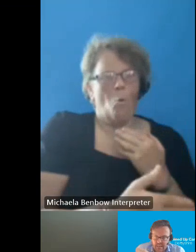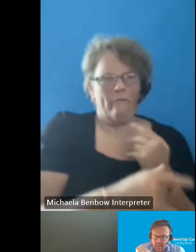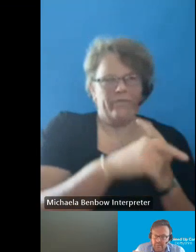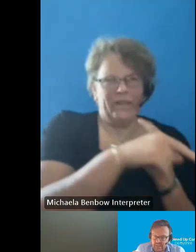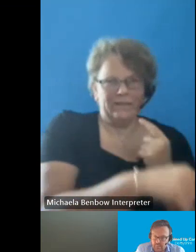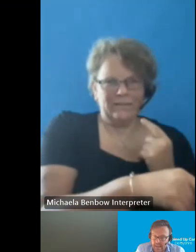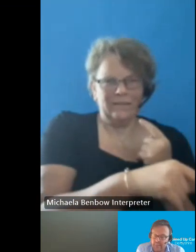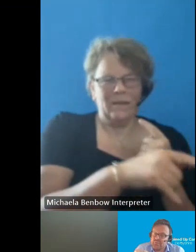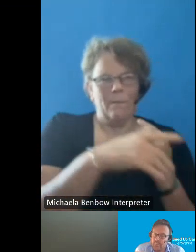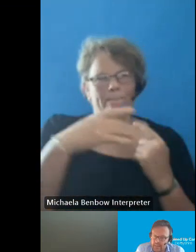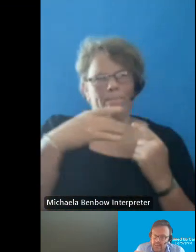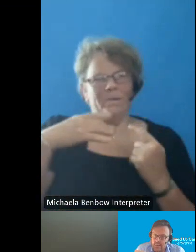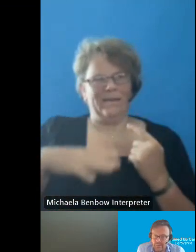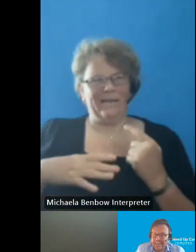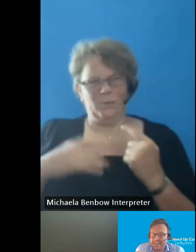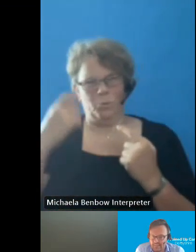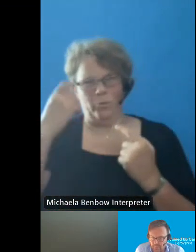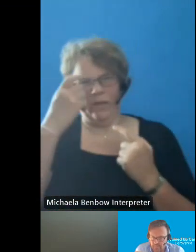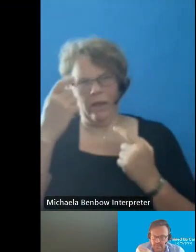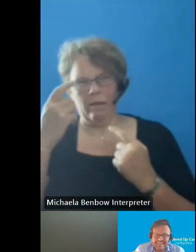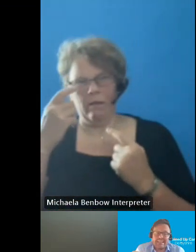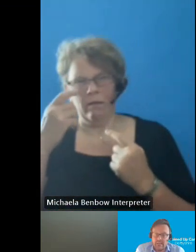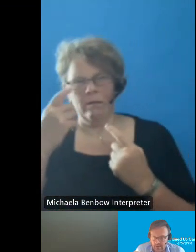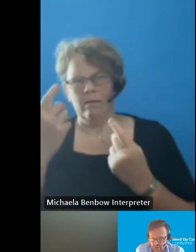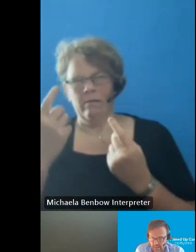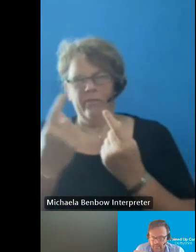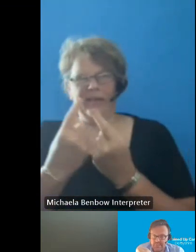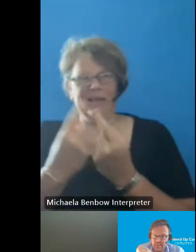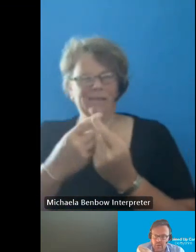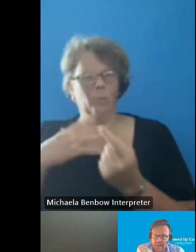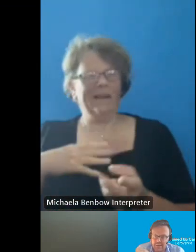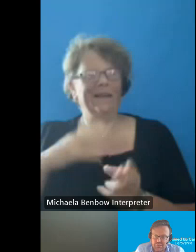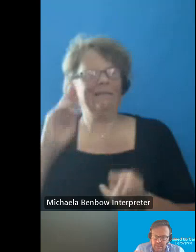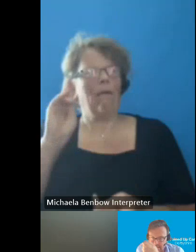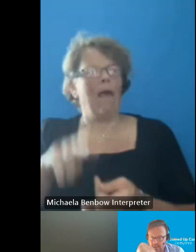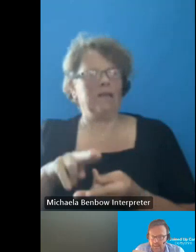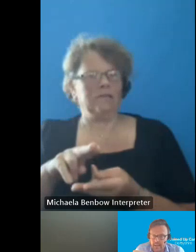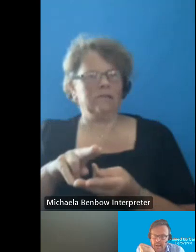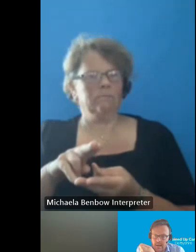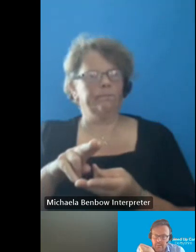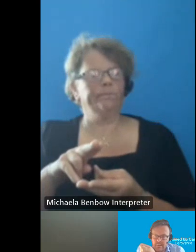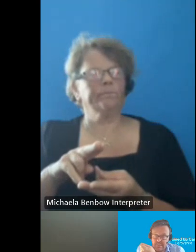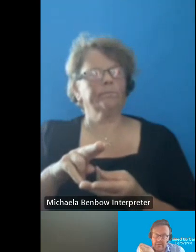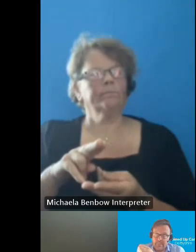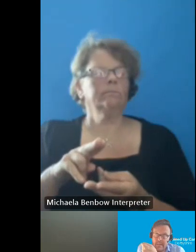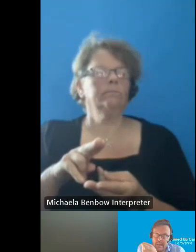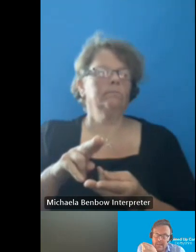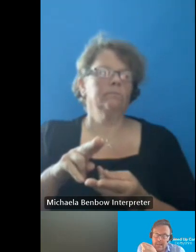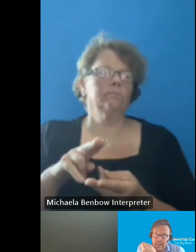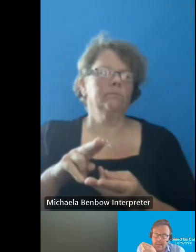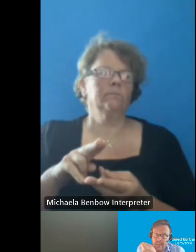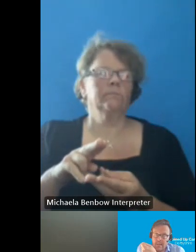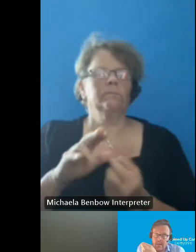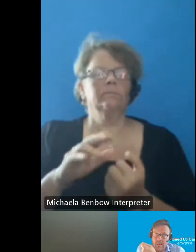then thinking about the things we have to be doing less of and decommissioning. So actually developing